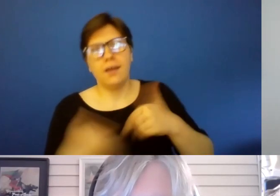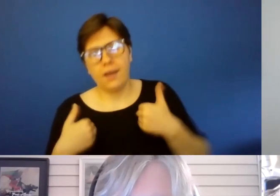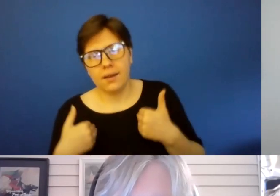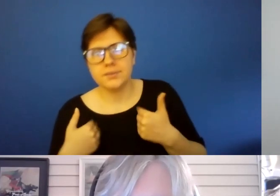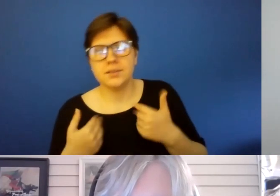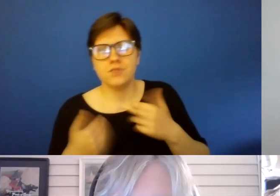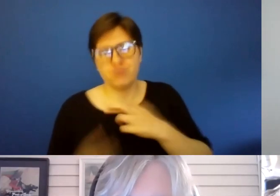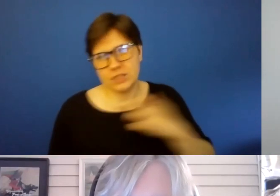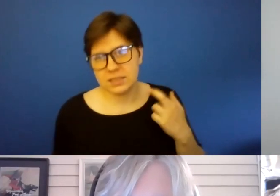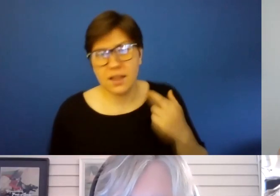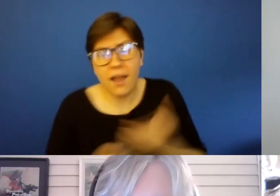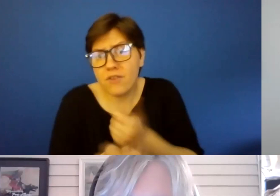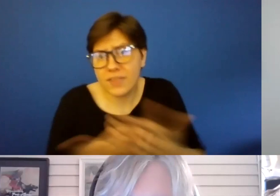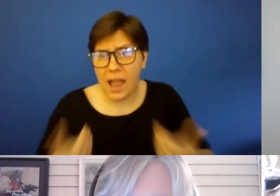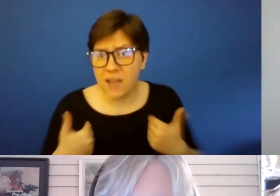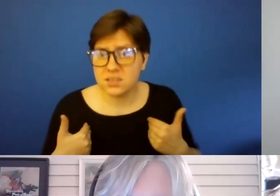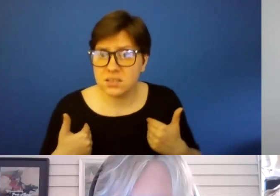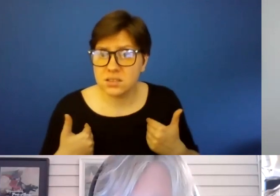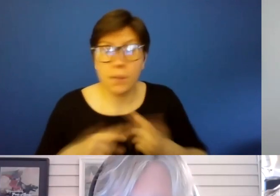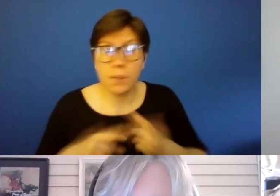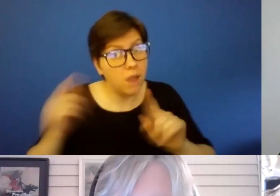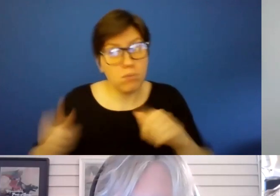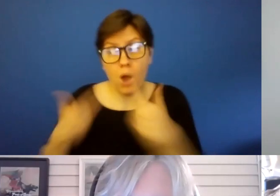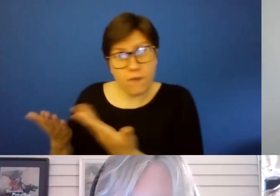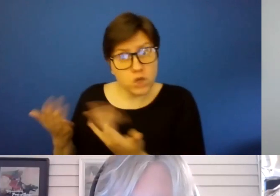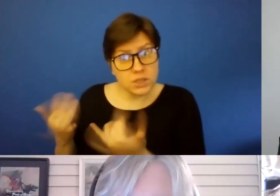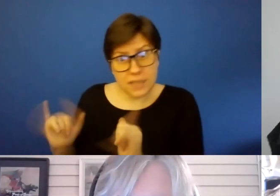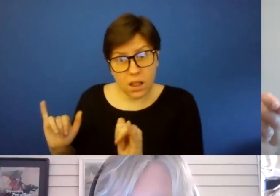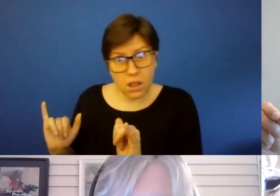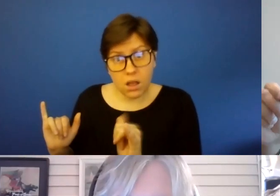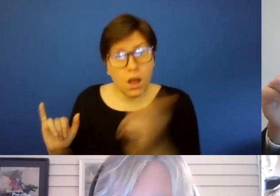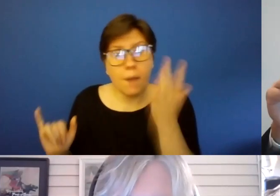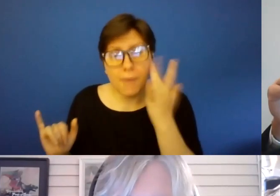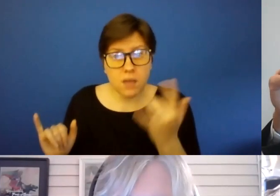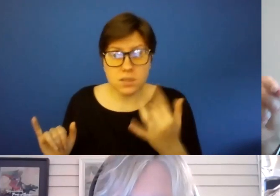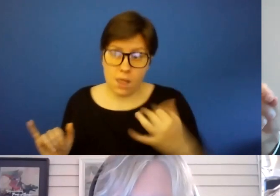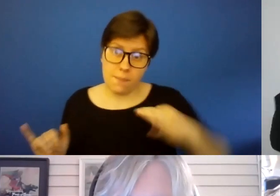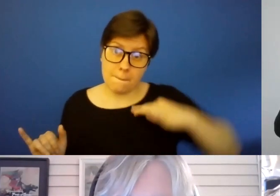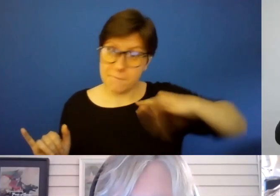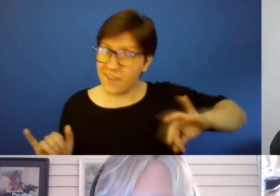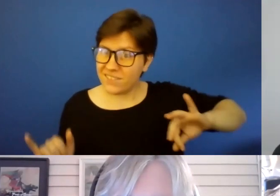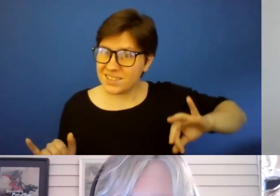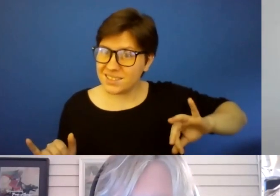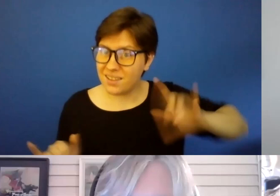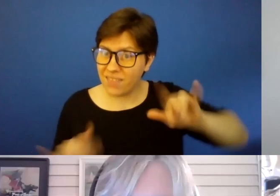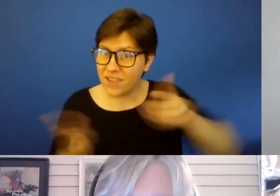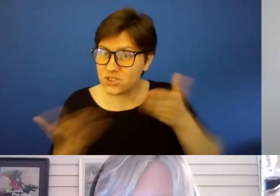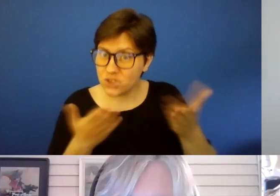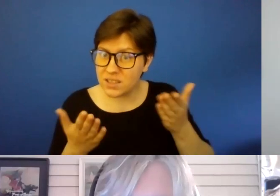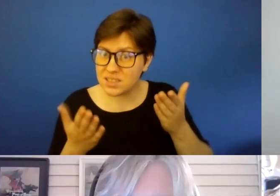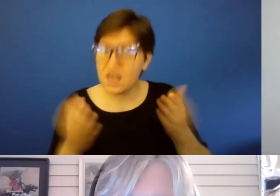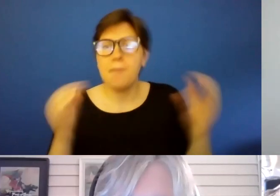has risks. But we offer them because we deem that the benefits of the service outweigh the